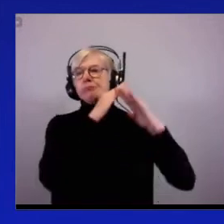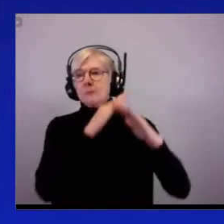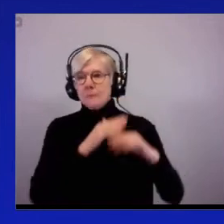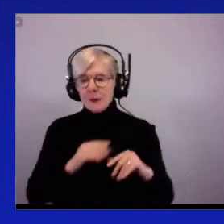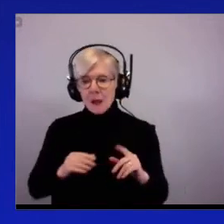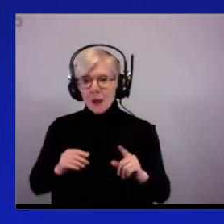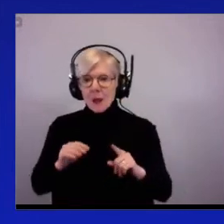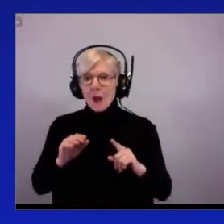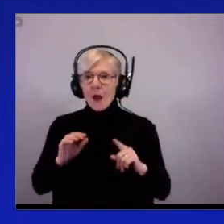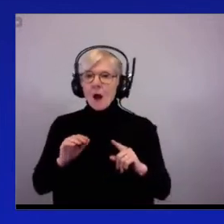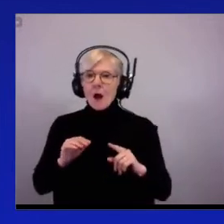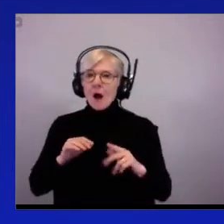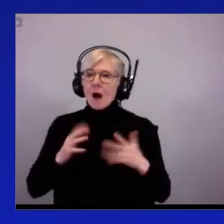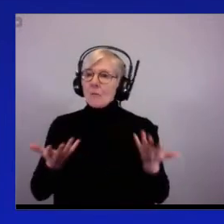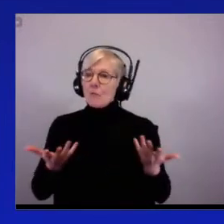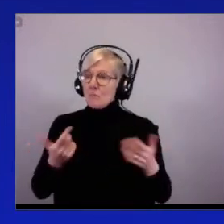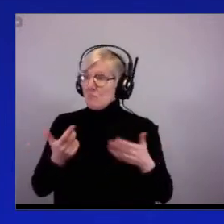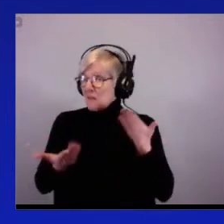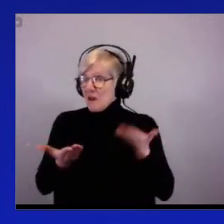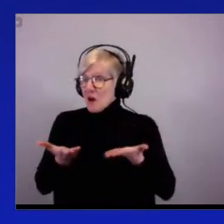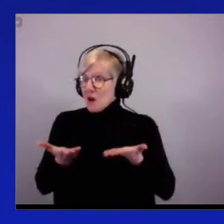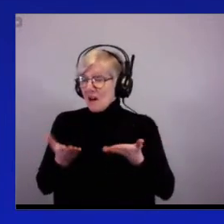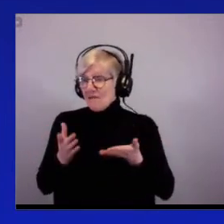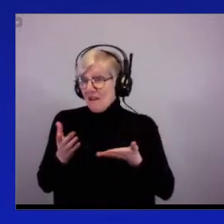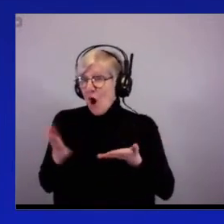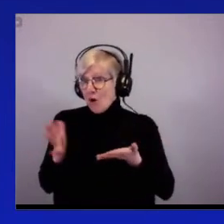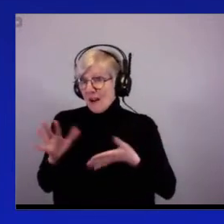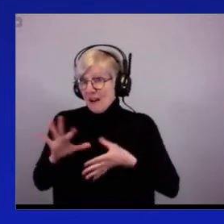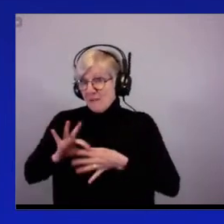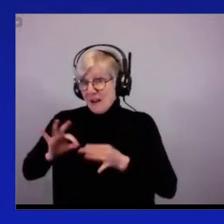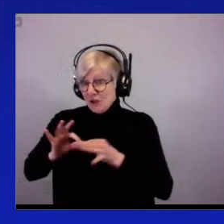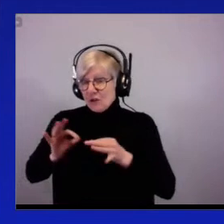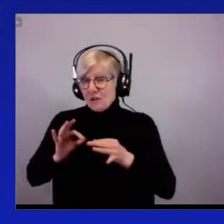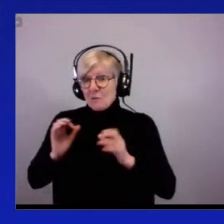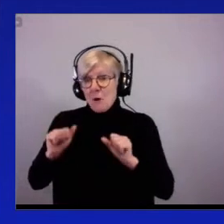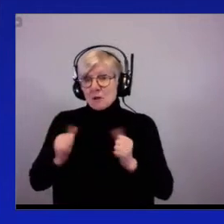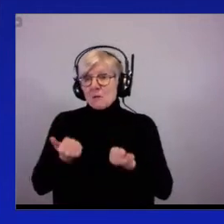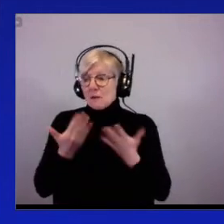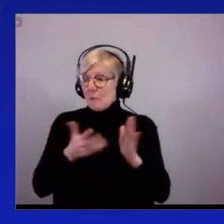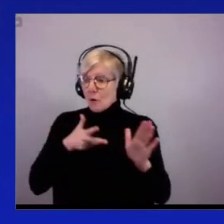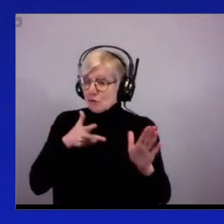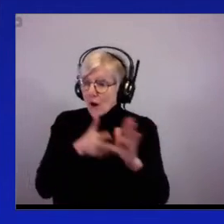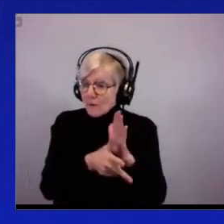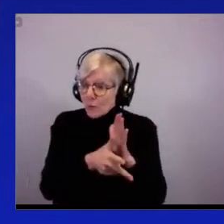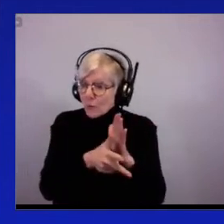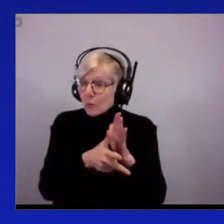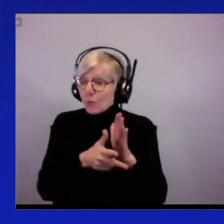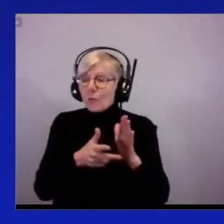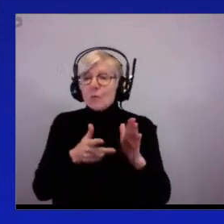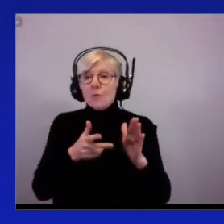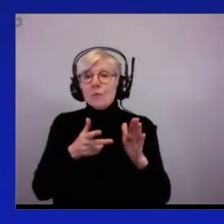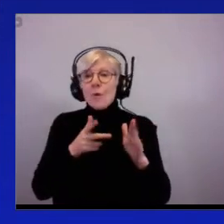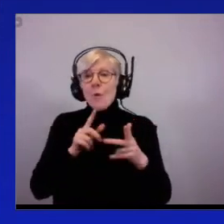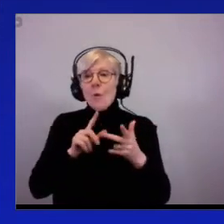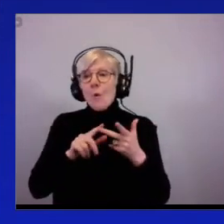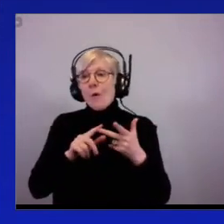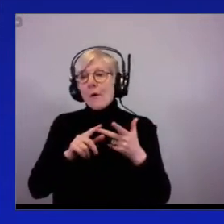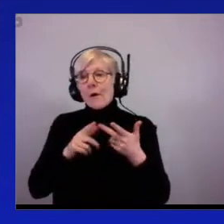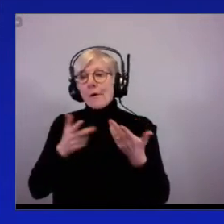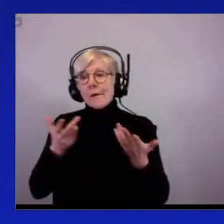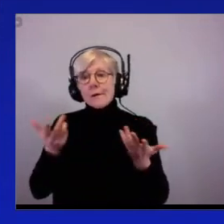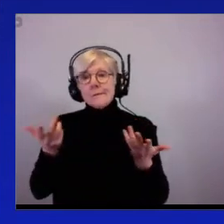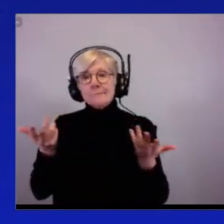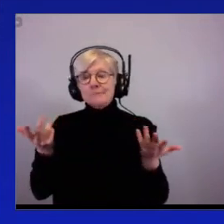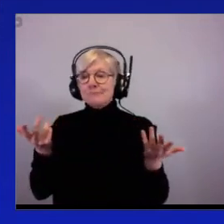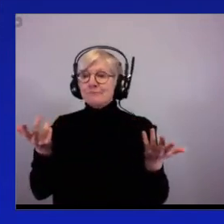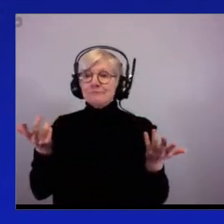have a drive-through or a broader big mass vaccination site, if ever we had that vaccine capacity. I mean, I don't see